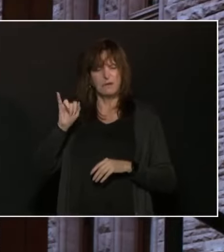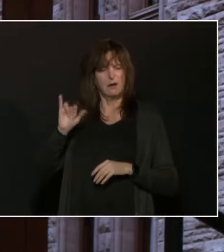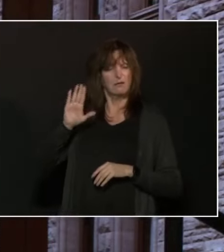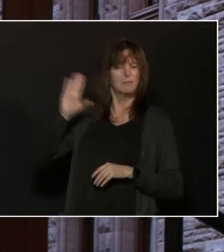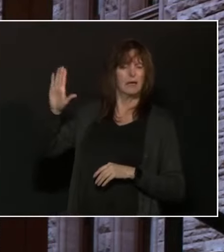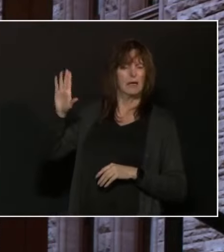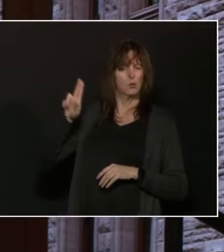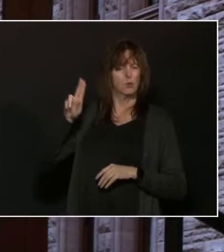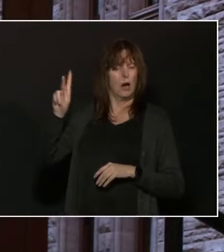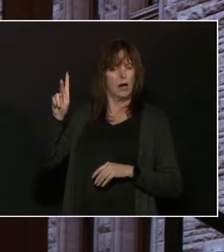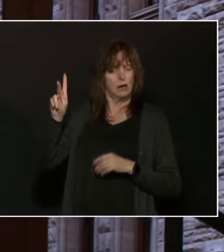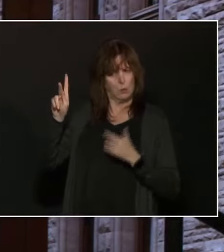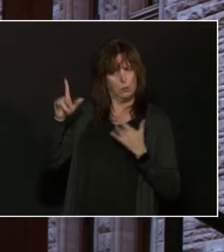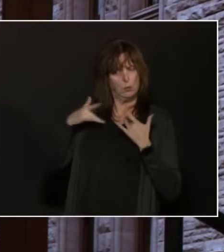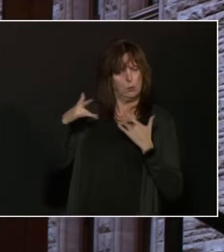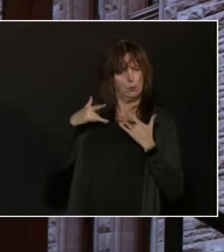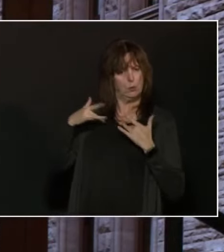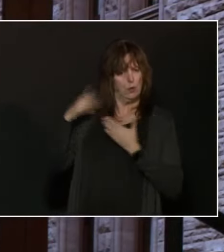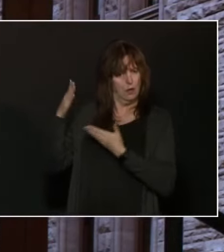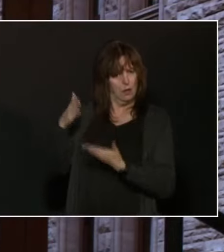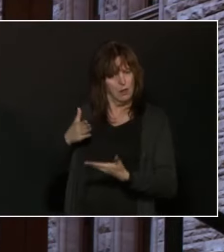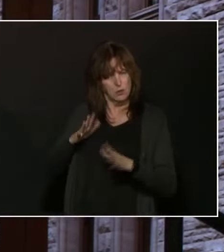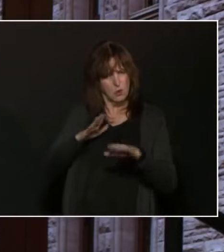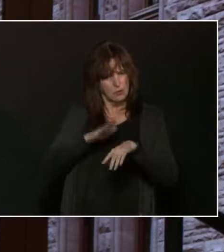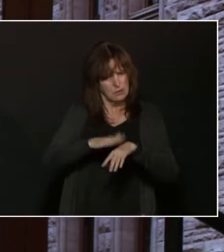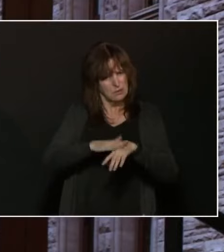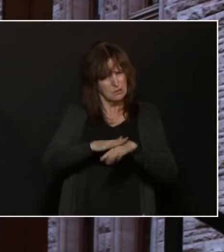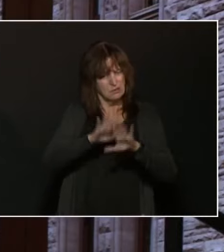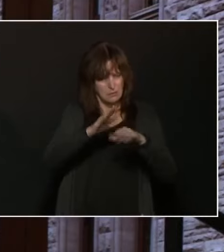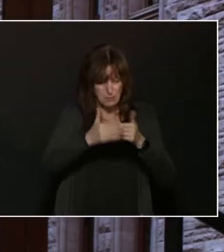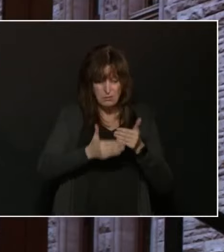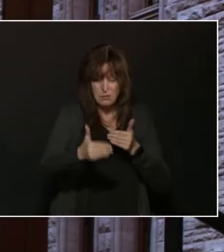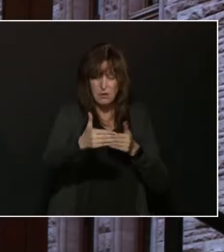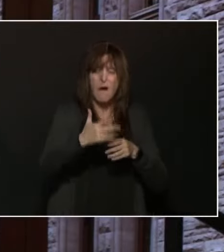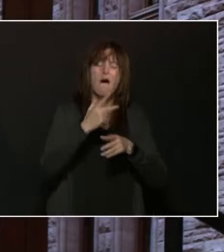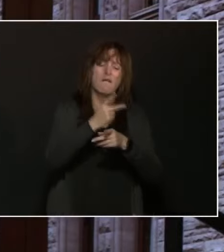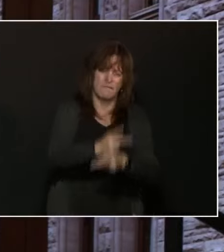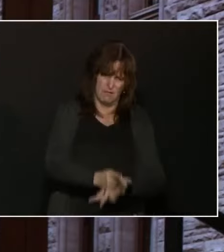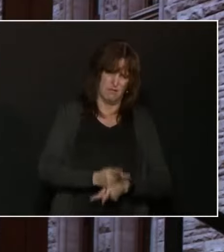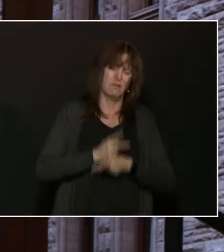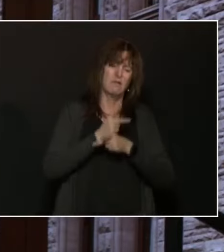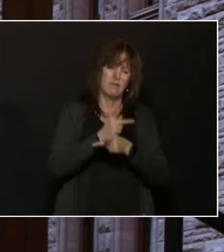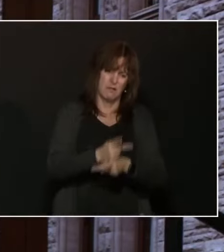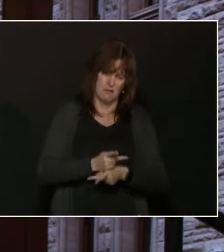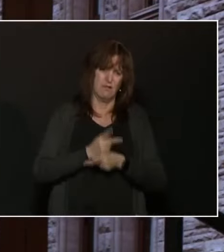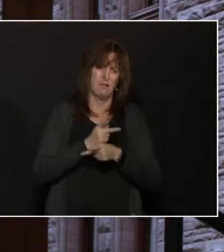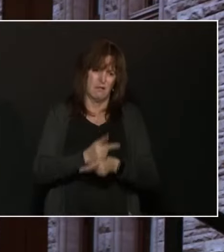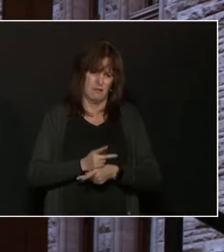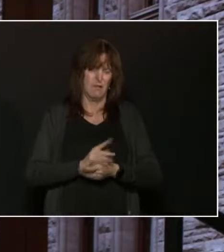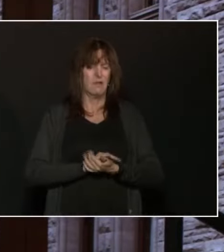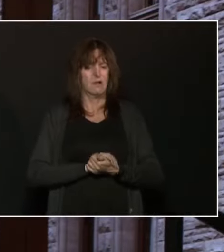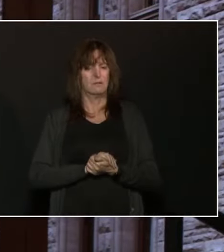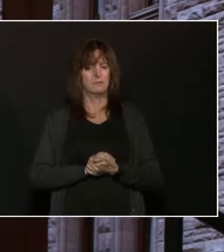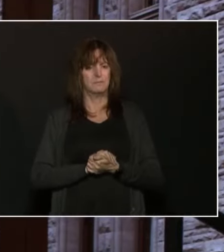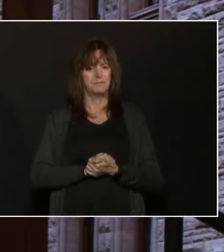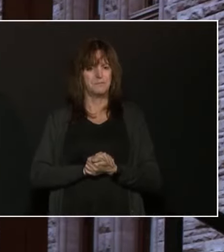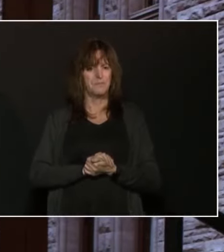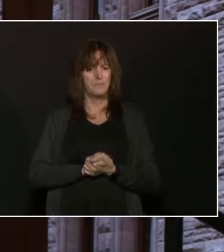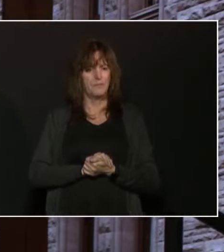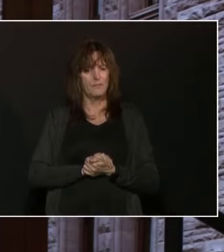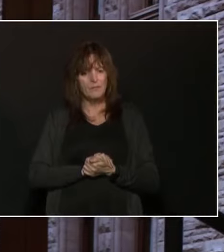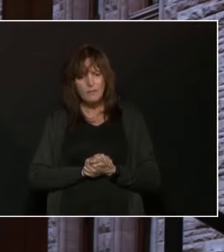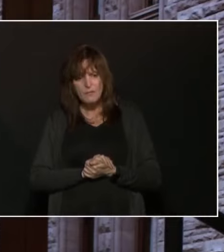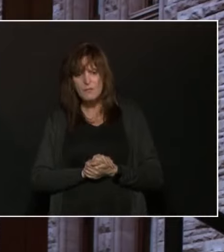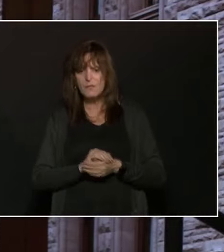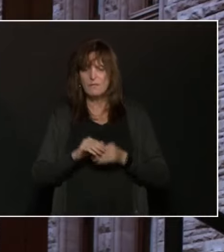United Kingdom. So we continue to use that caution, and that means then the steps that we had taken we're going to have to be very careful on,